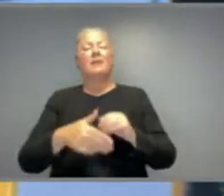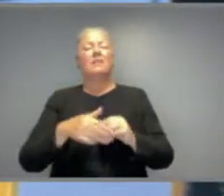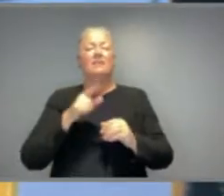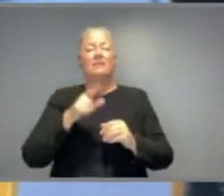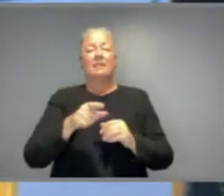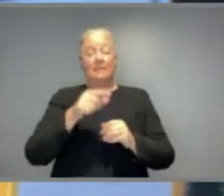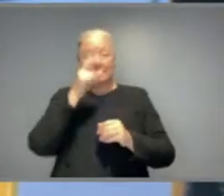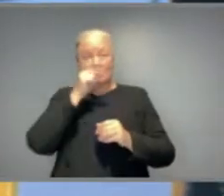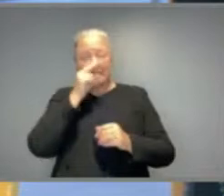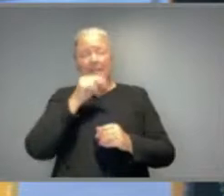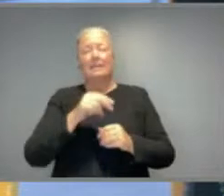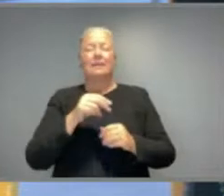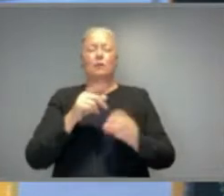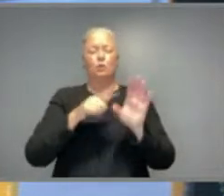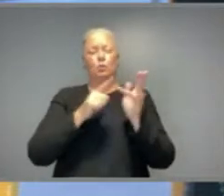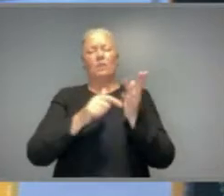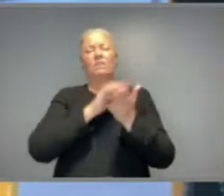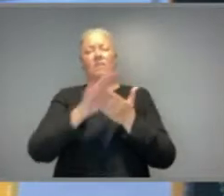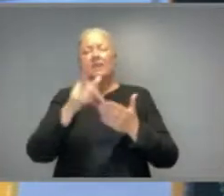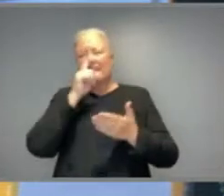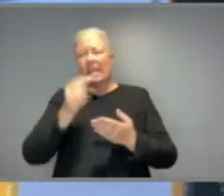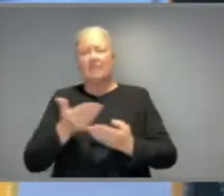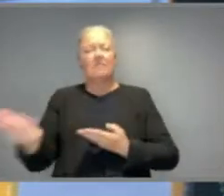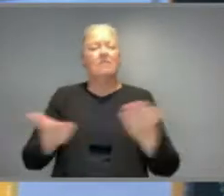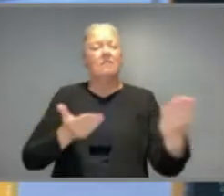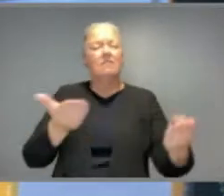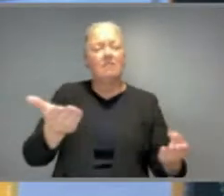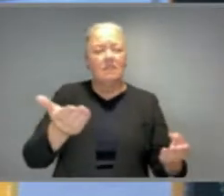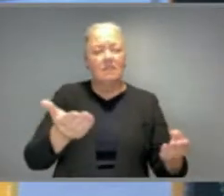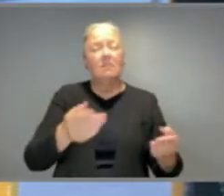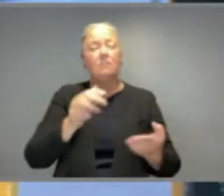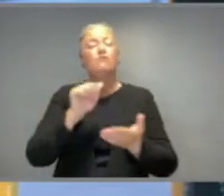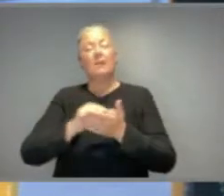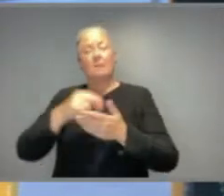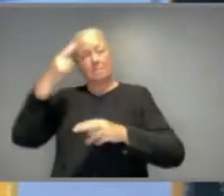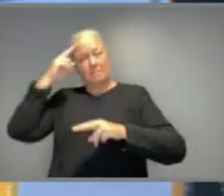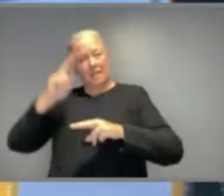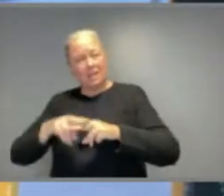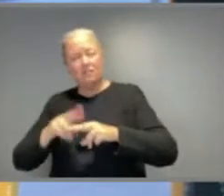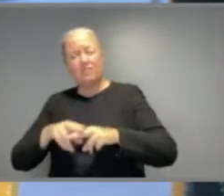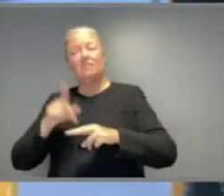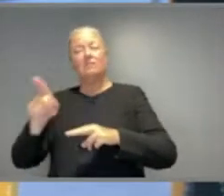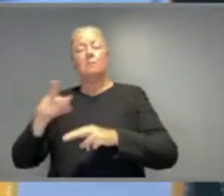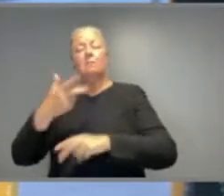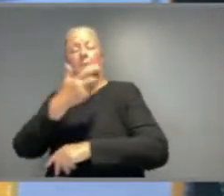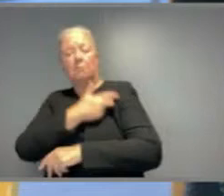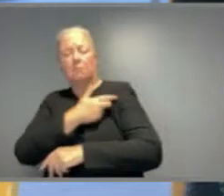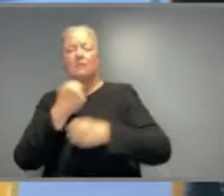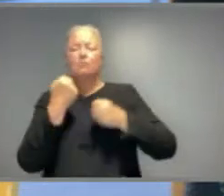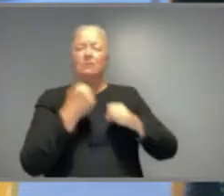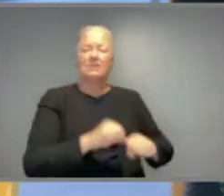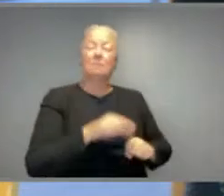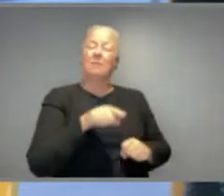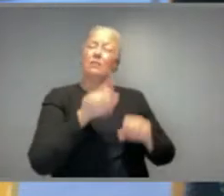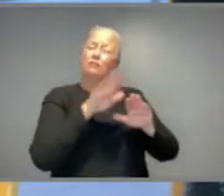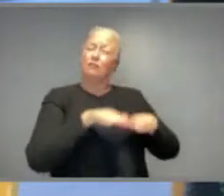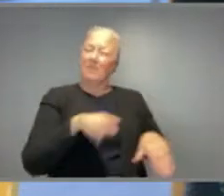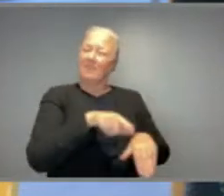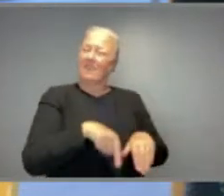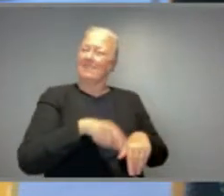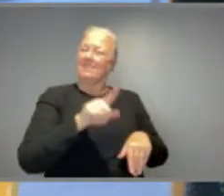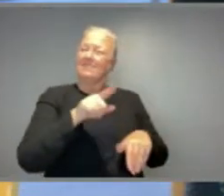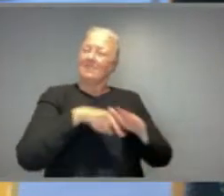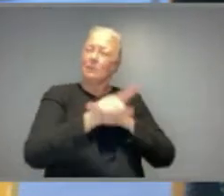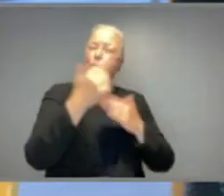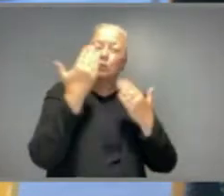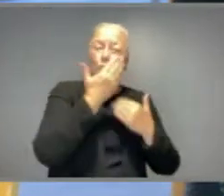There's a cute line about, if parents are vaccinated, their children will be protected. But those children also go to school, they go on buses,